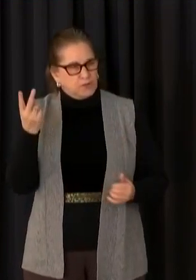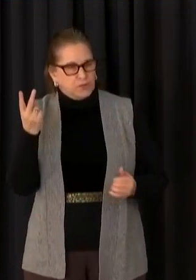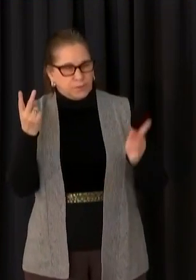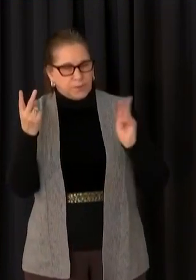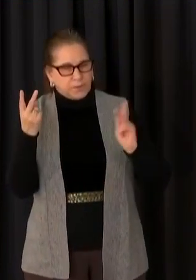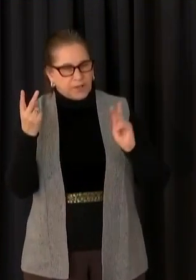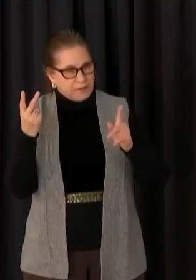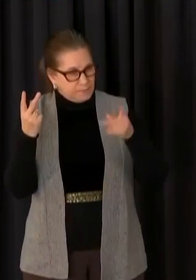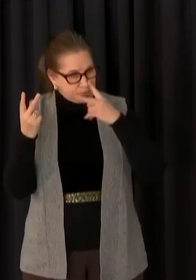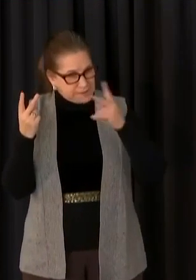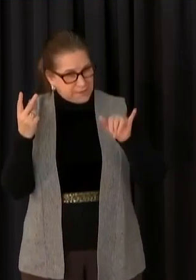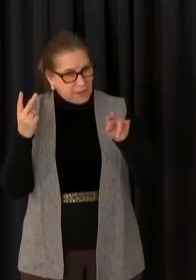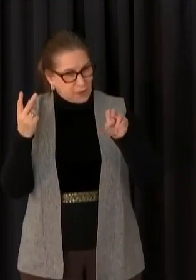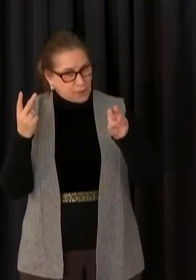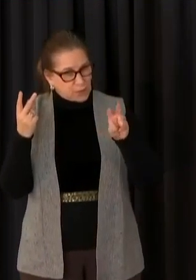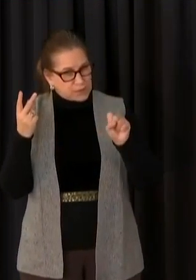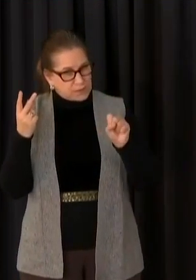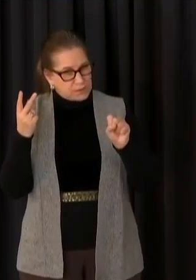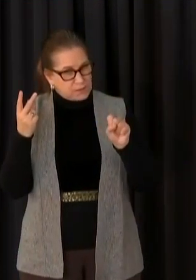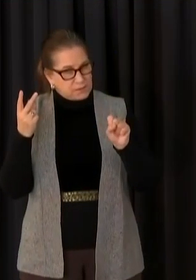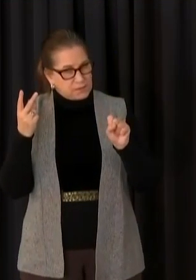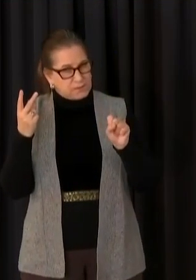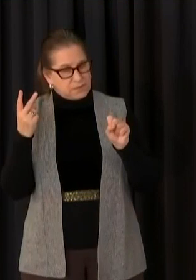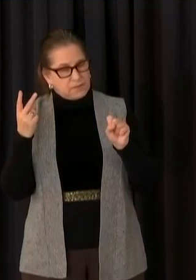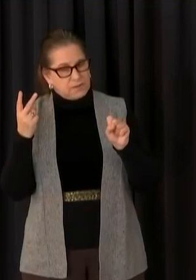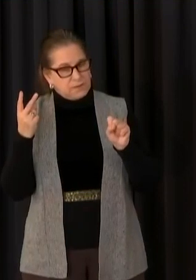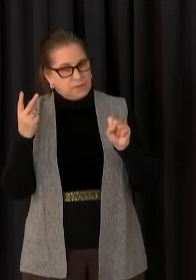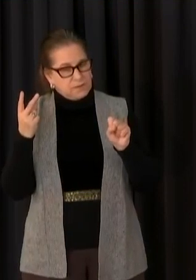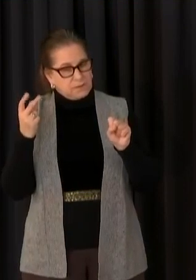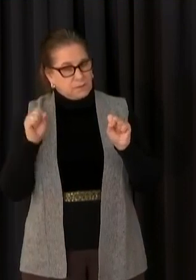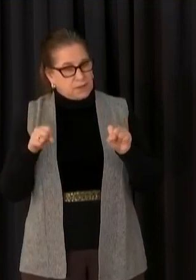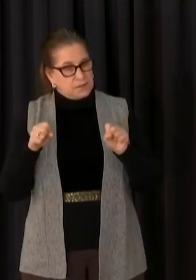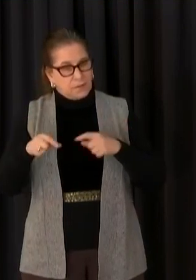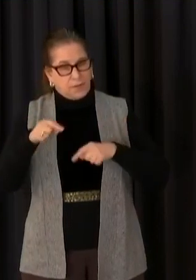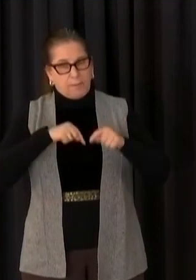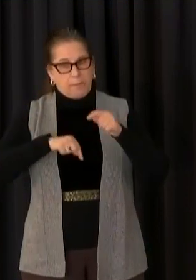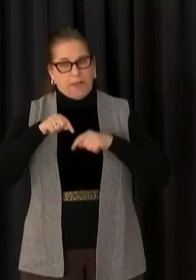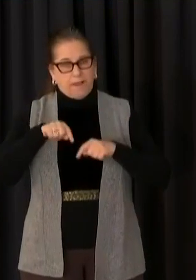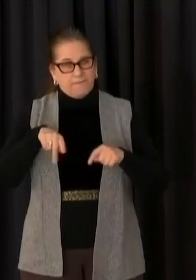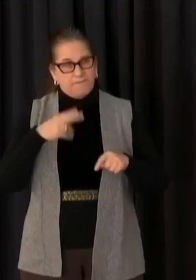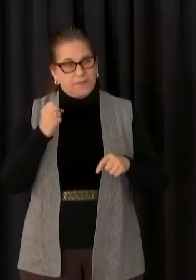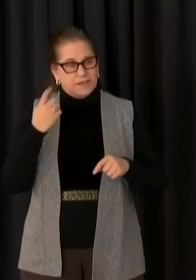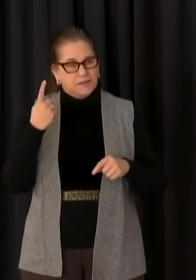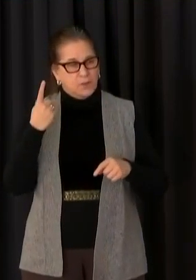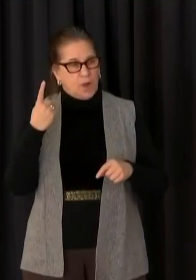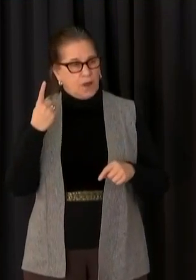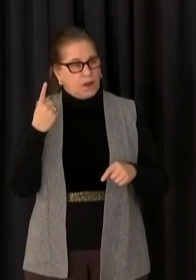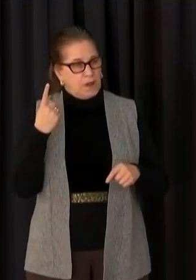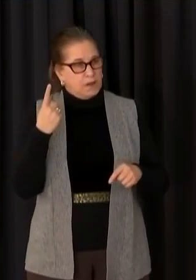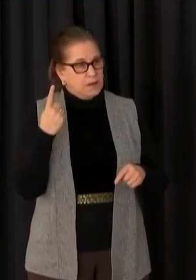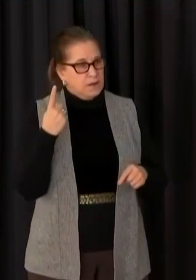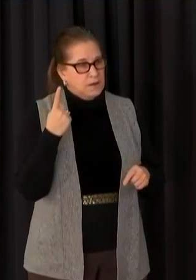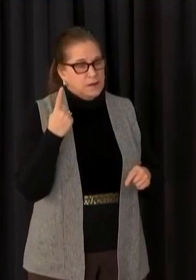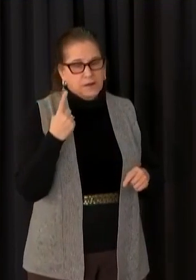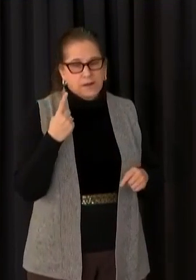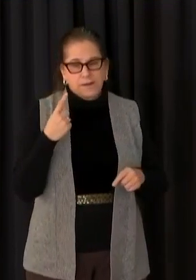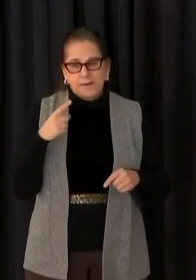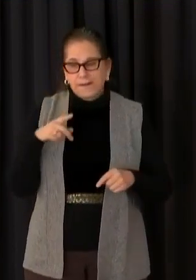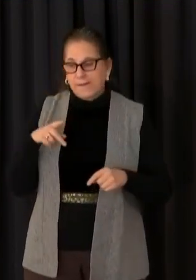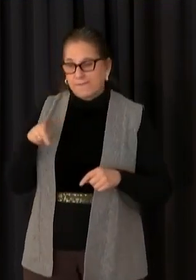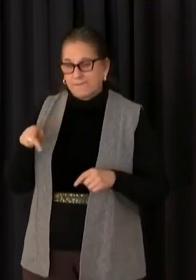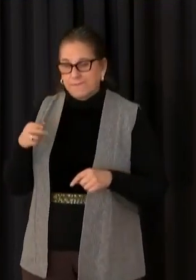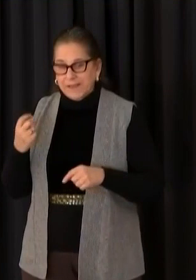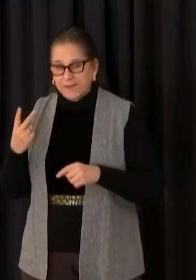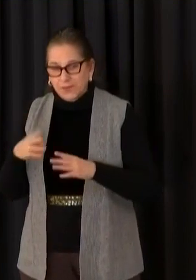virus? Could we see us reverting to a stance that we had in the spring when we first entered the pandemic? Well, I think you've